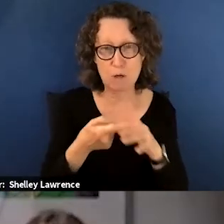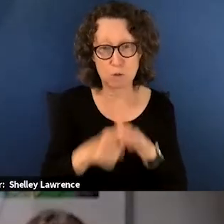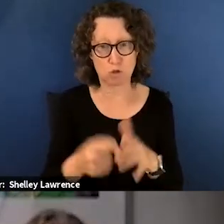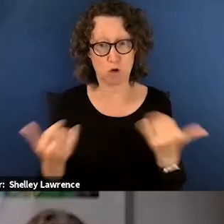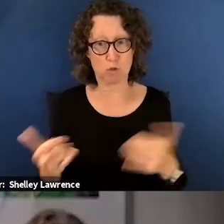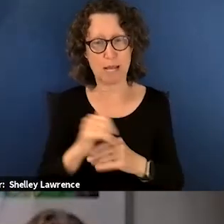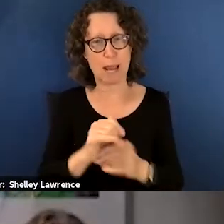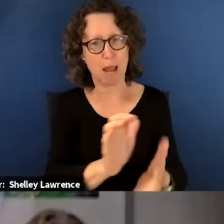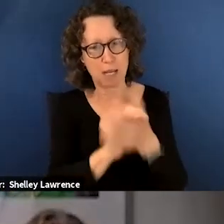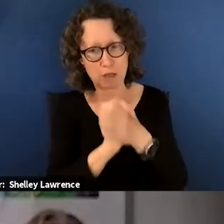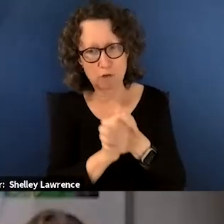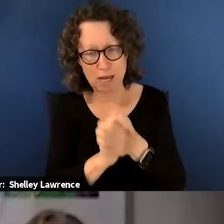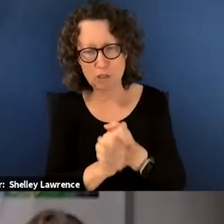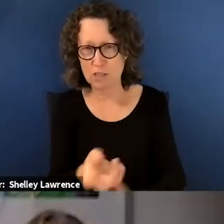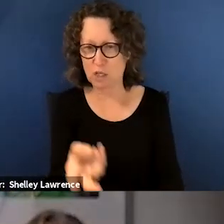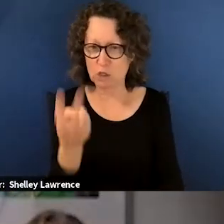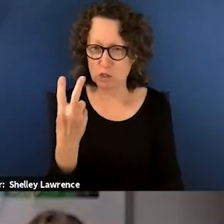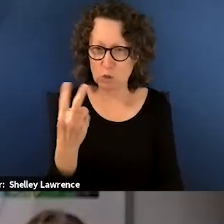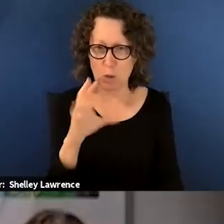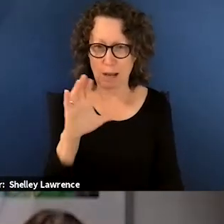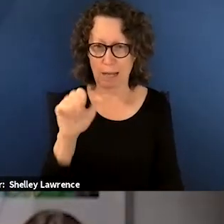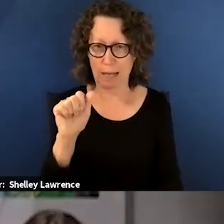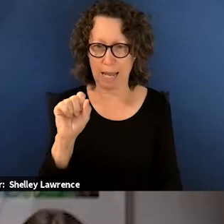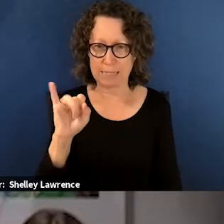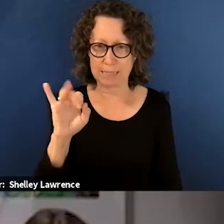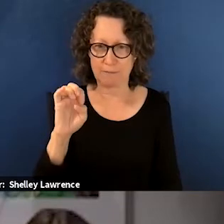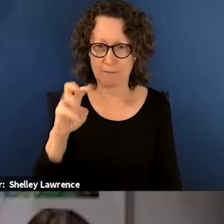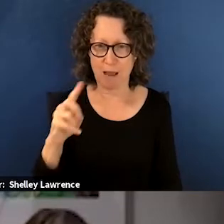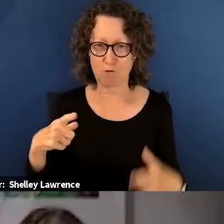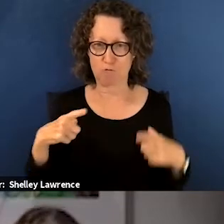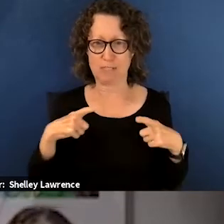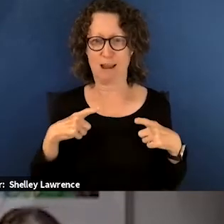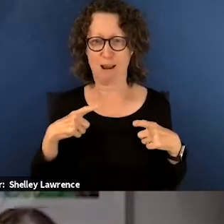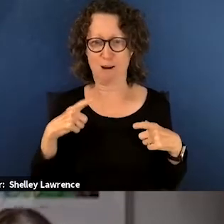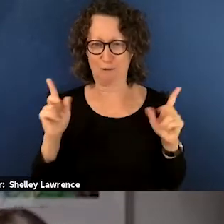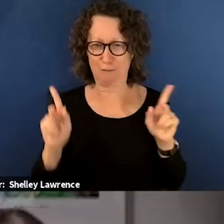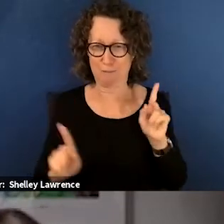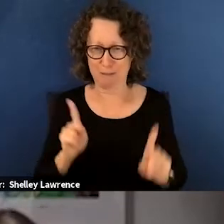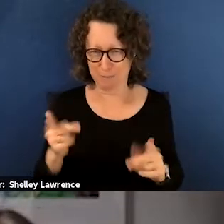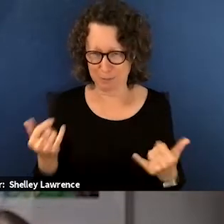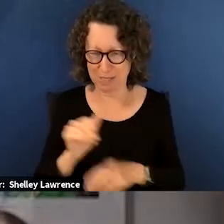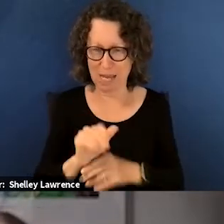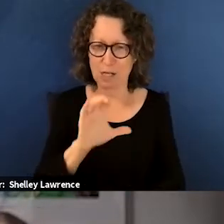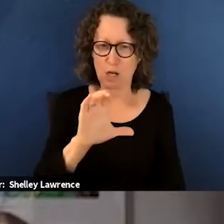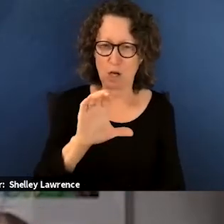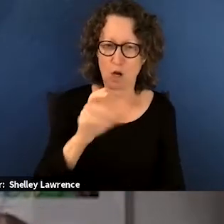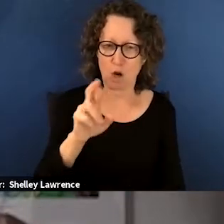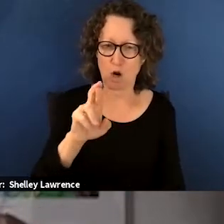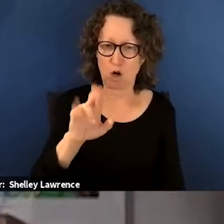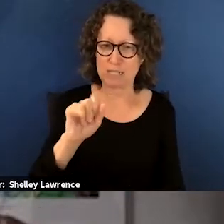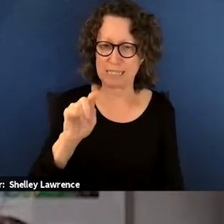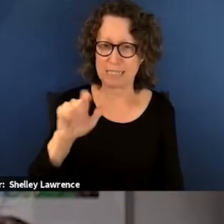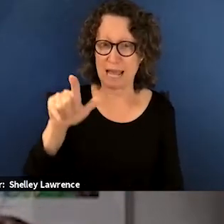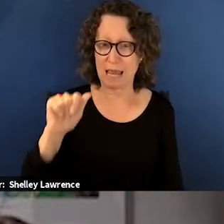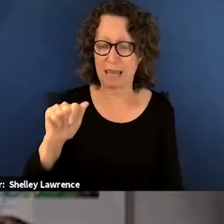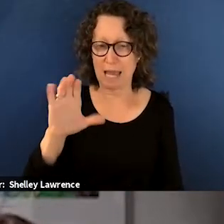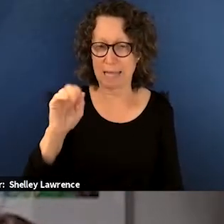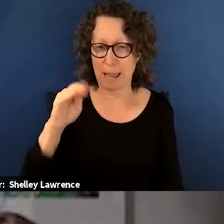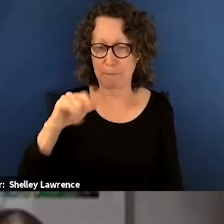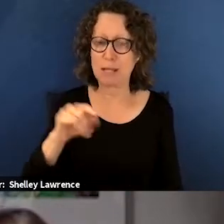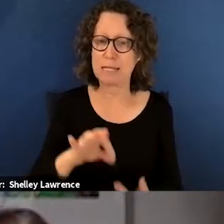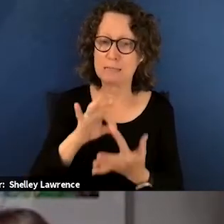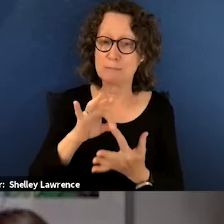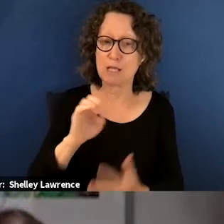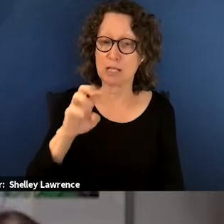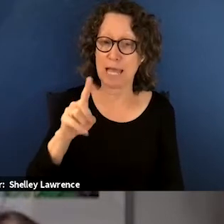by congratulating two classified retirees tonight. First of all, Christella Campbell, who is a special education